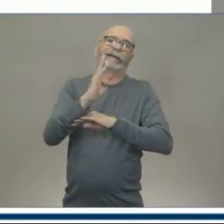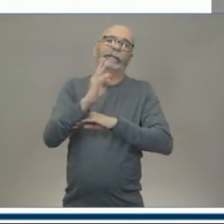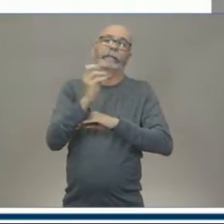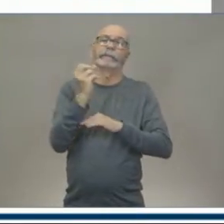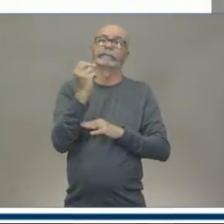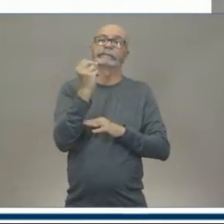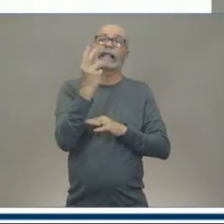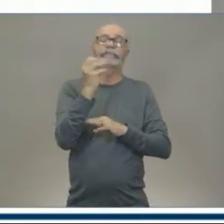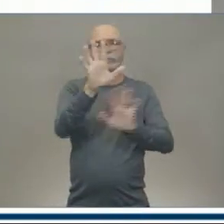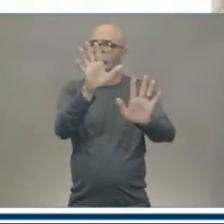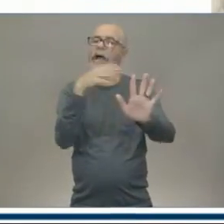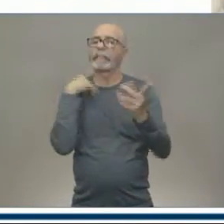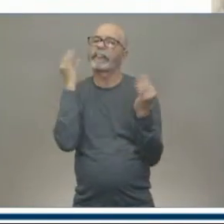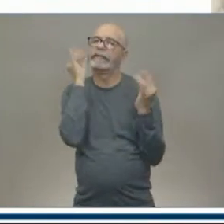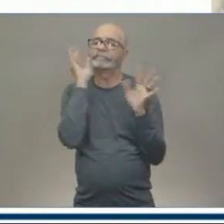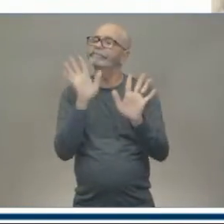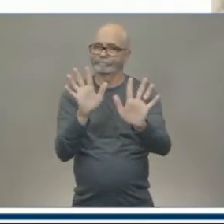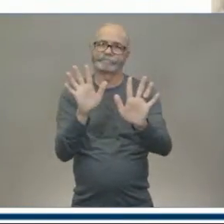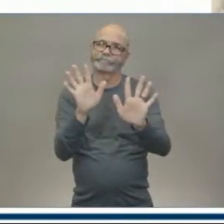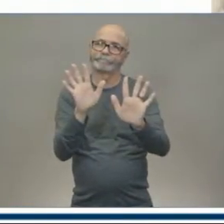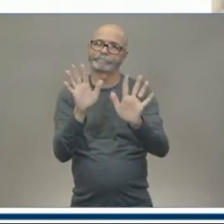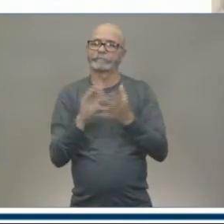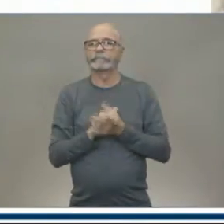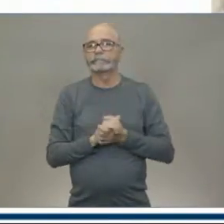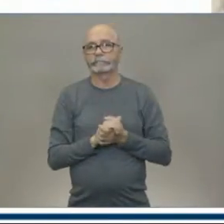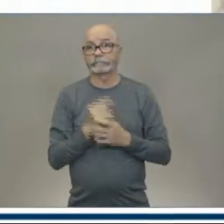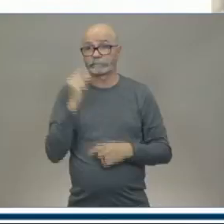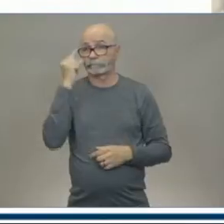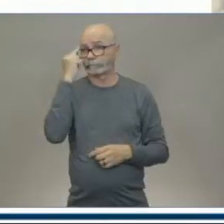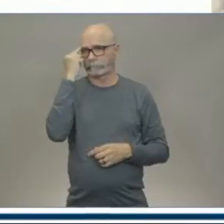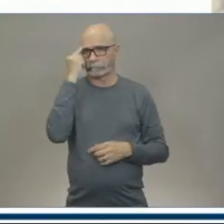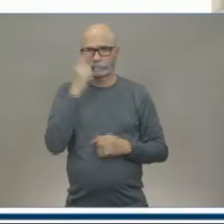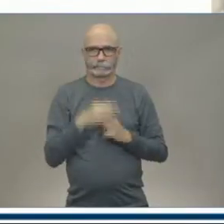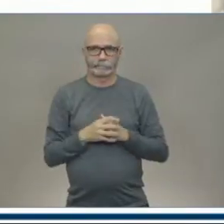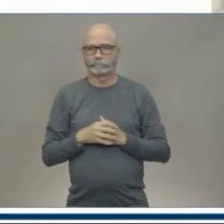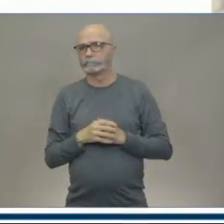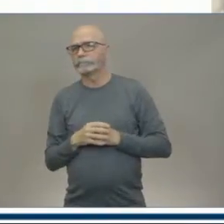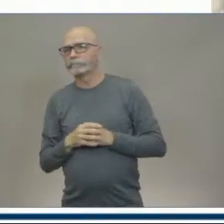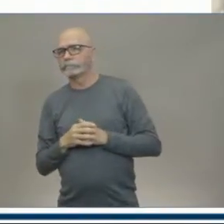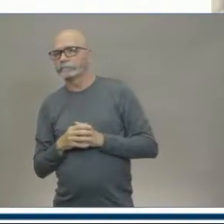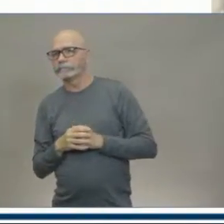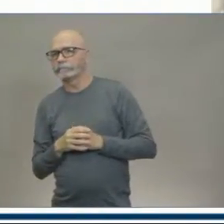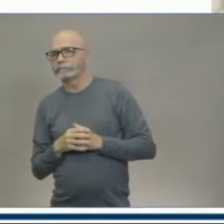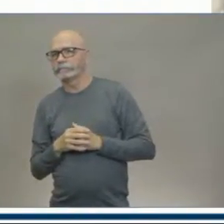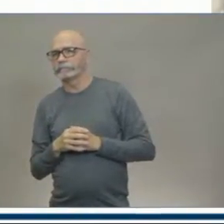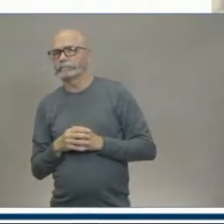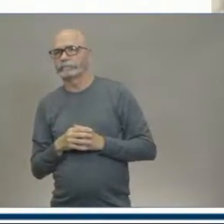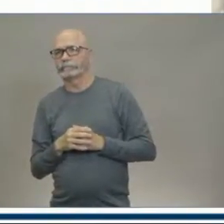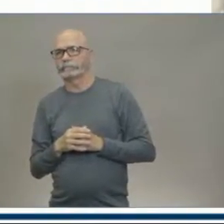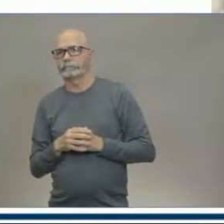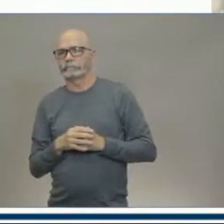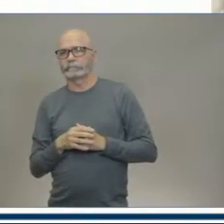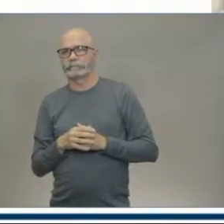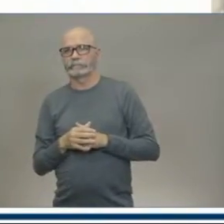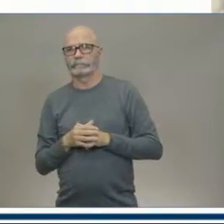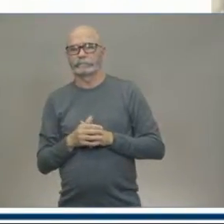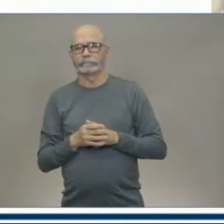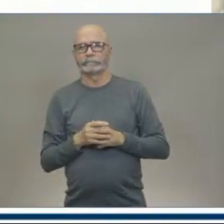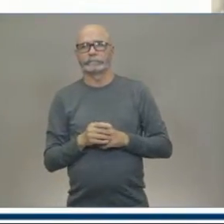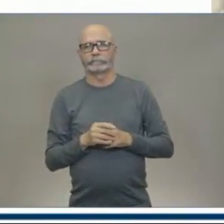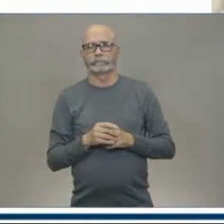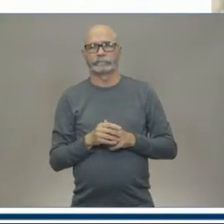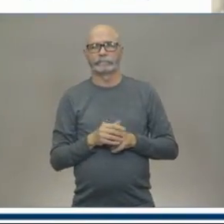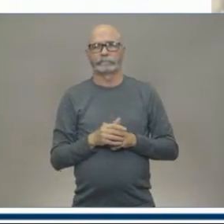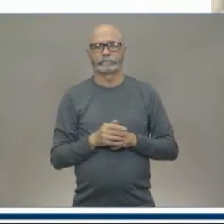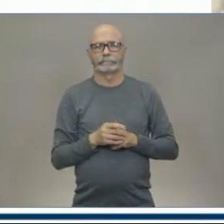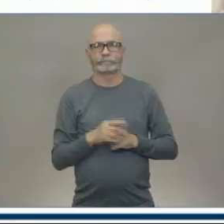moving forward. Go ahead with your follow-up, Andrew. So what is the likely schedule for vaccinations in Nova Scotia if the vaccines start